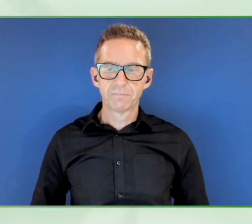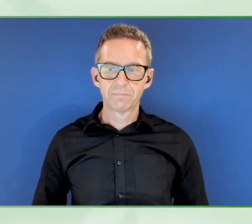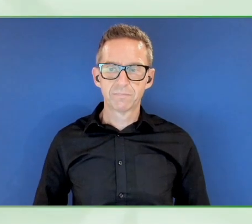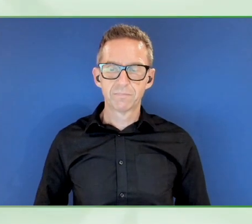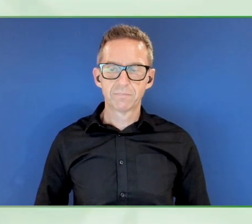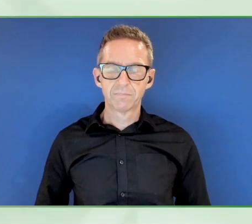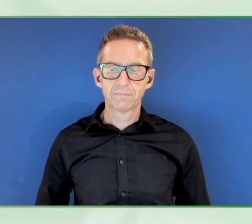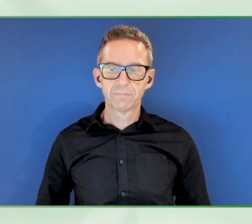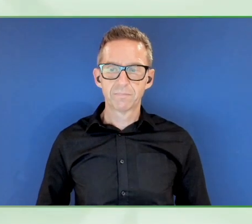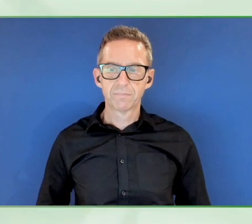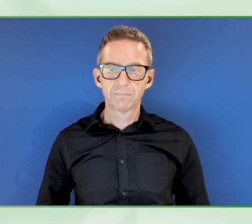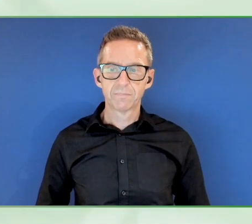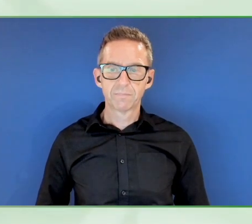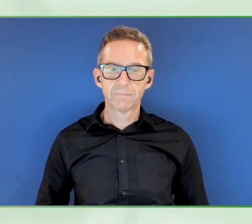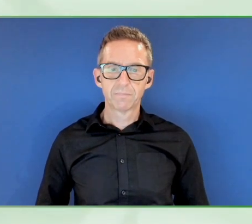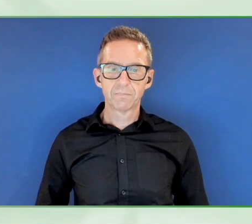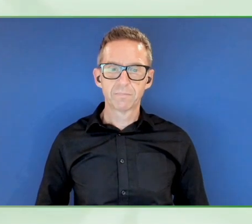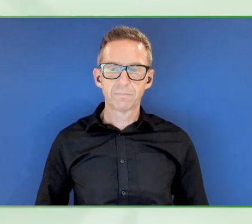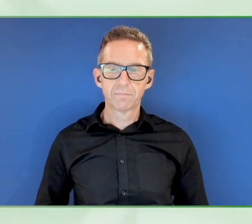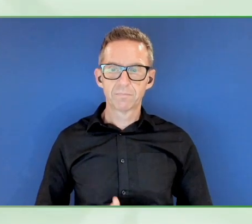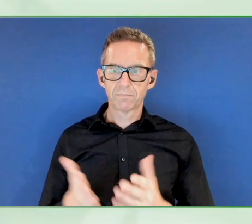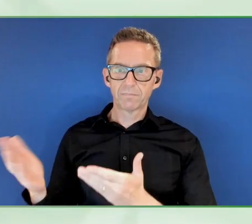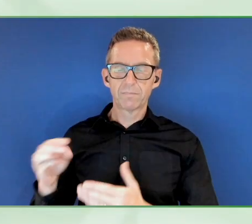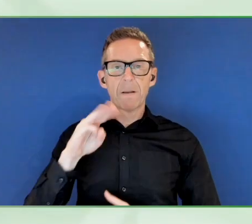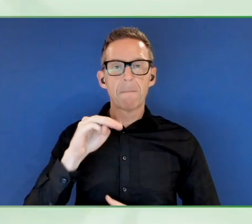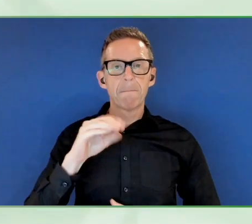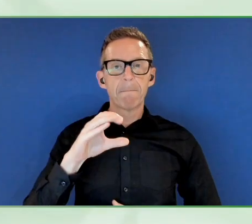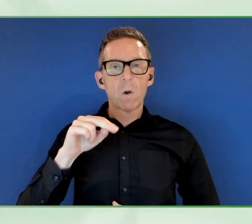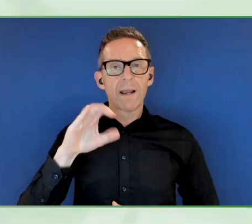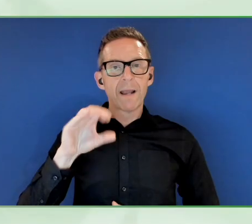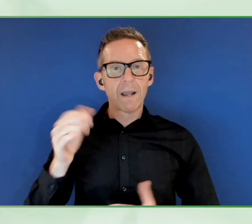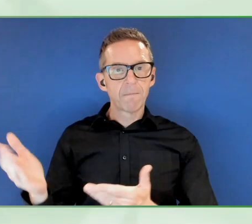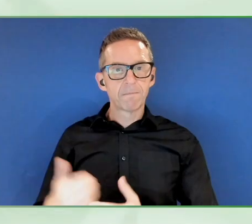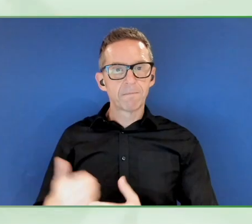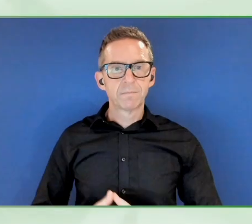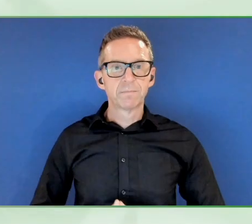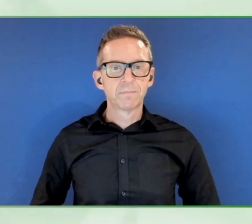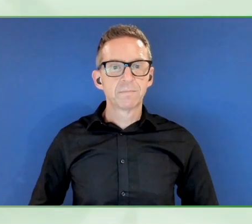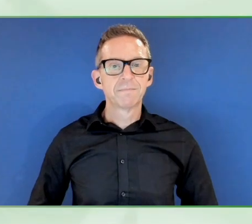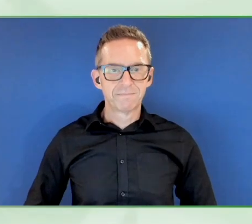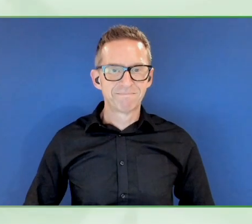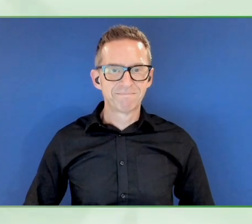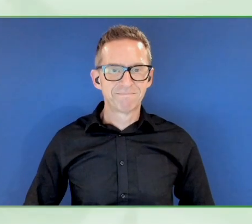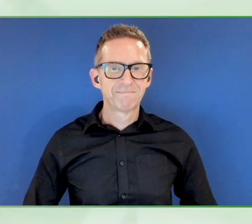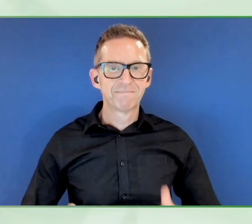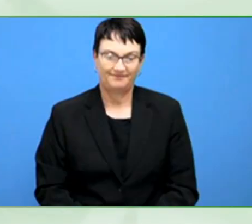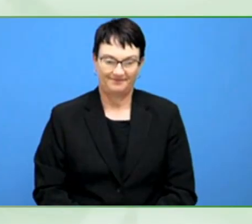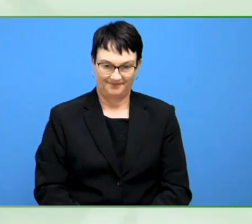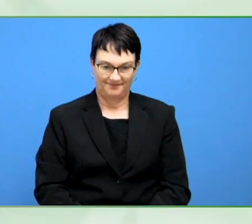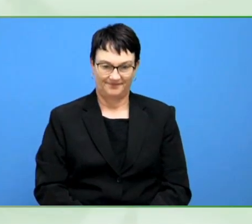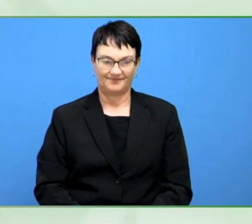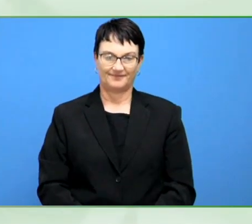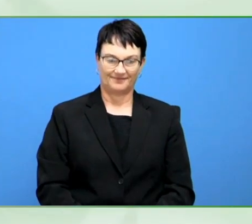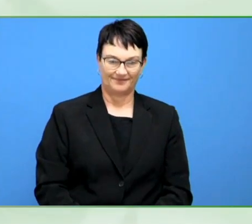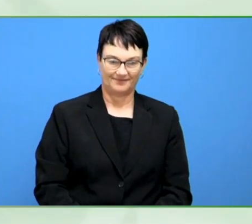Monica. Thank you. Hello, everyone. So my name is Monica, and as Dr. Sambawi said, I'm from